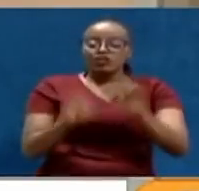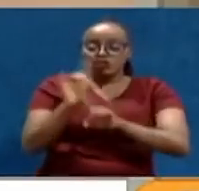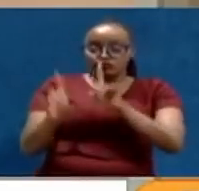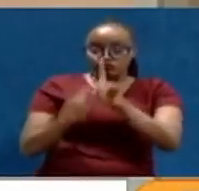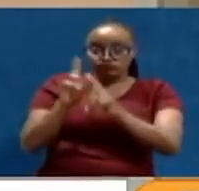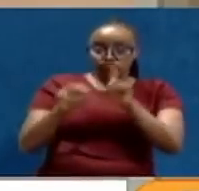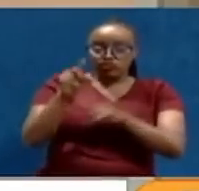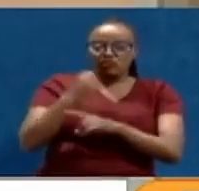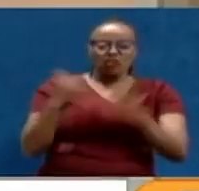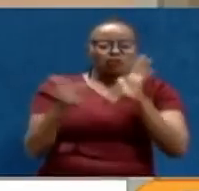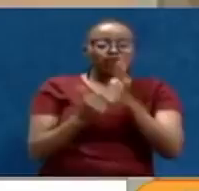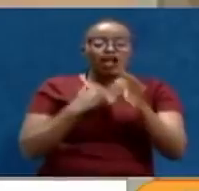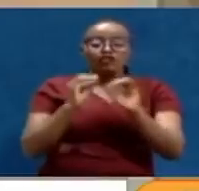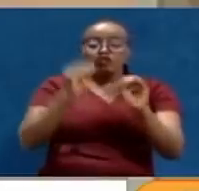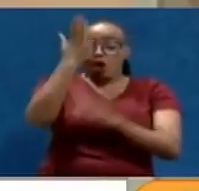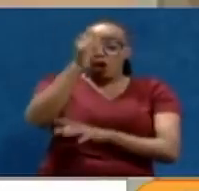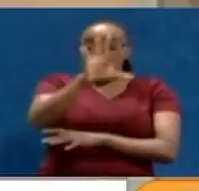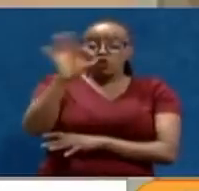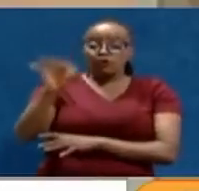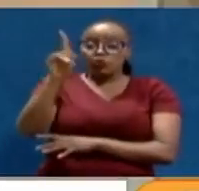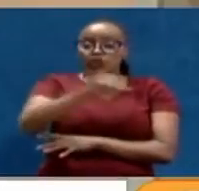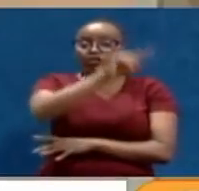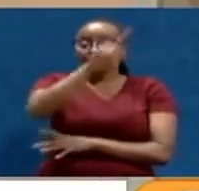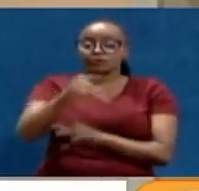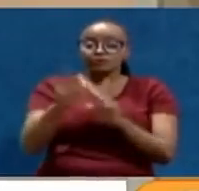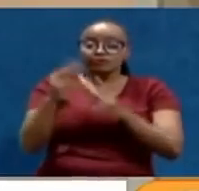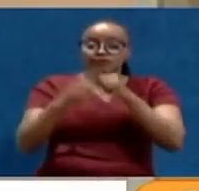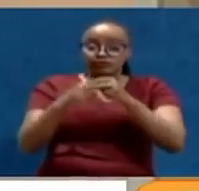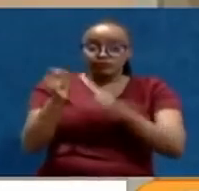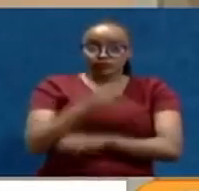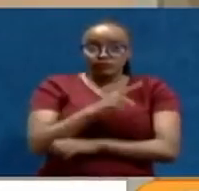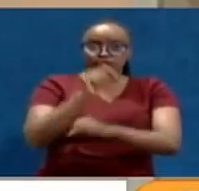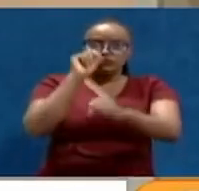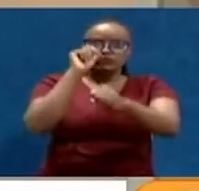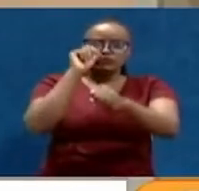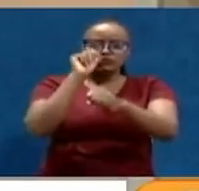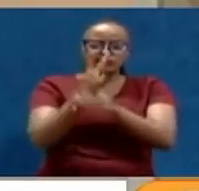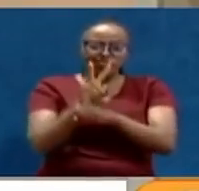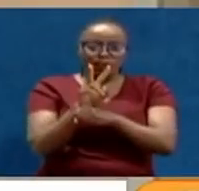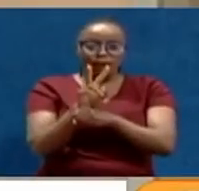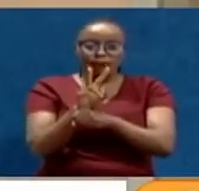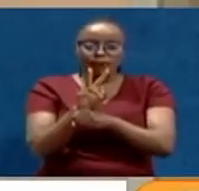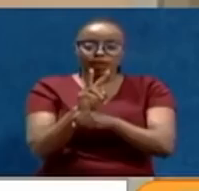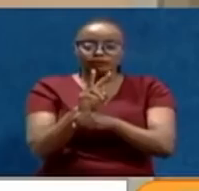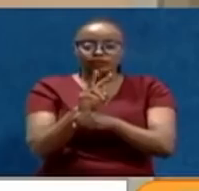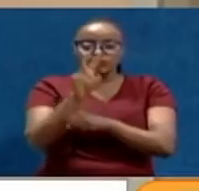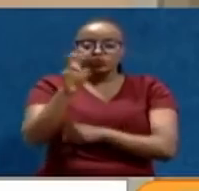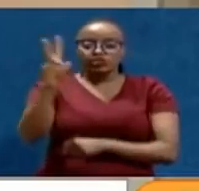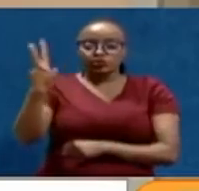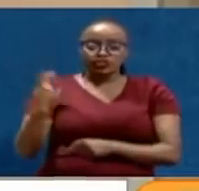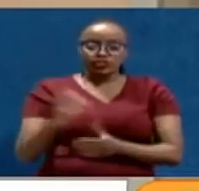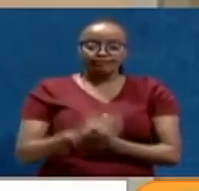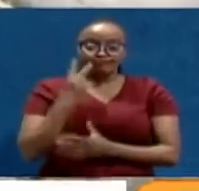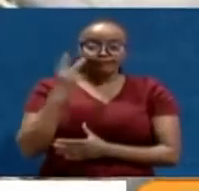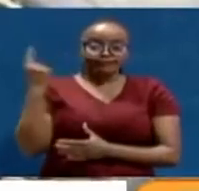Kananu is null and void as her nomination was revoked on the 7th of December 2020. Here now is Elphys Lagat with the